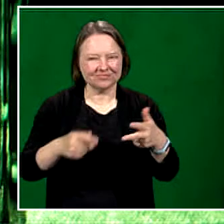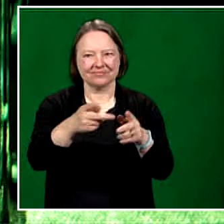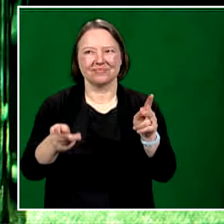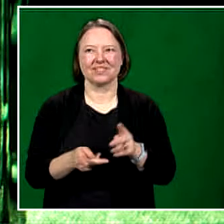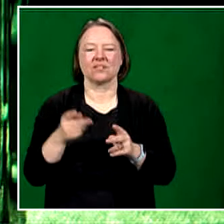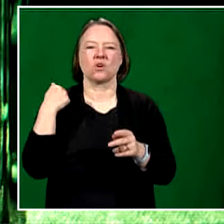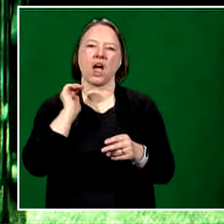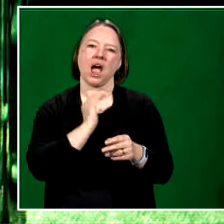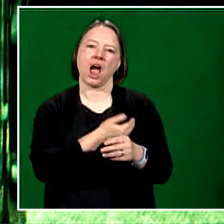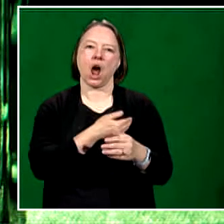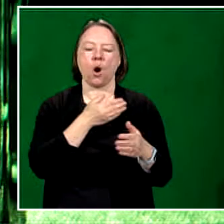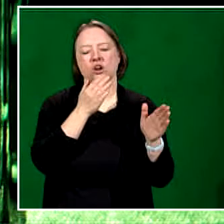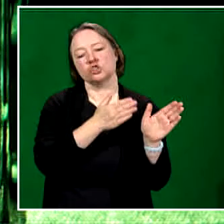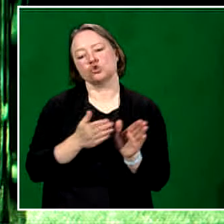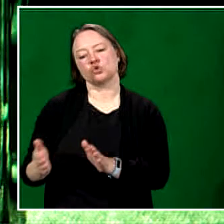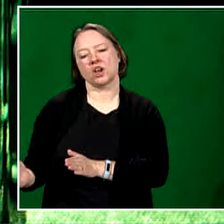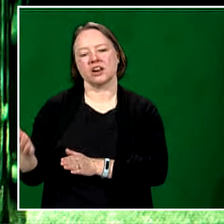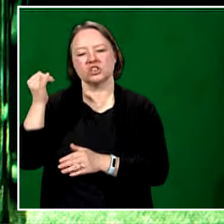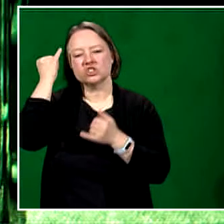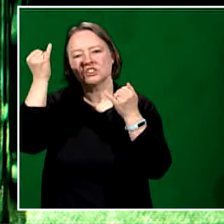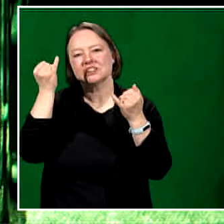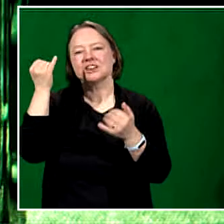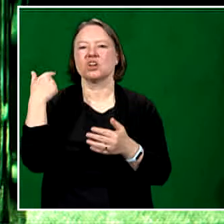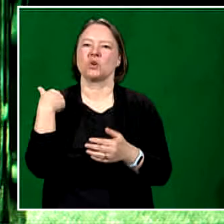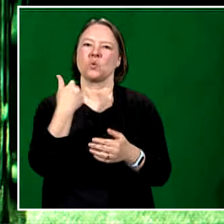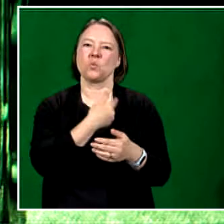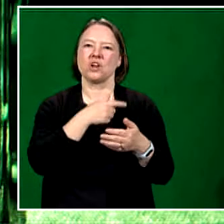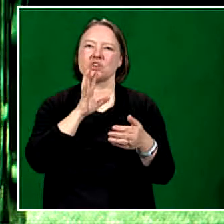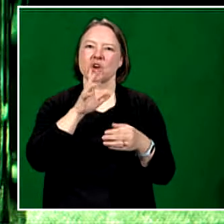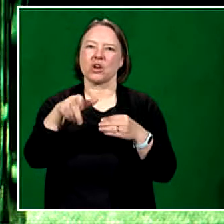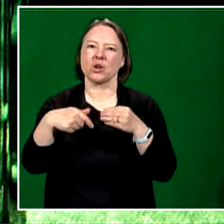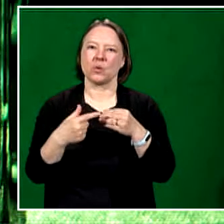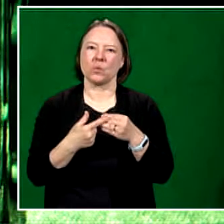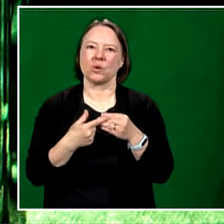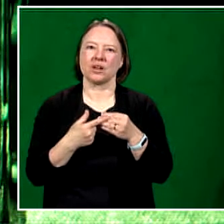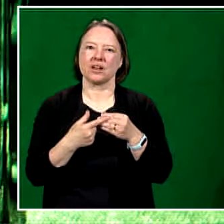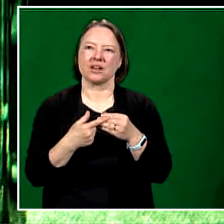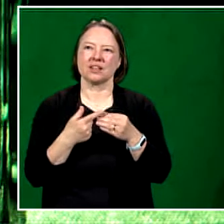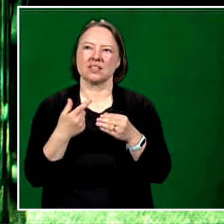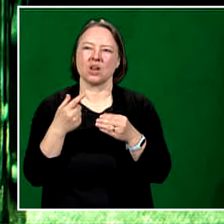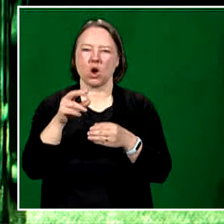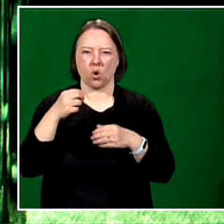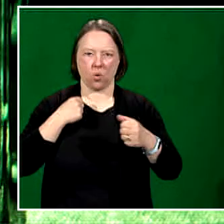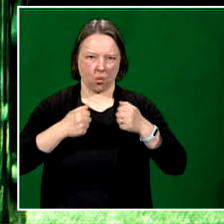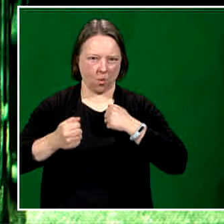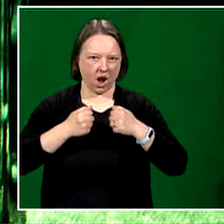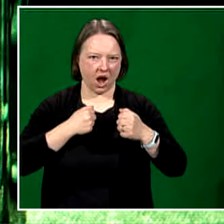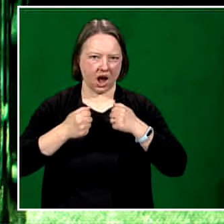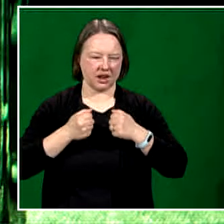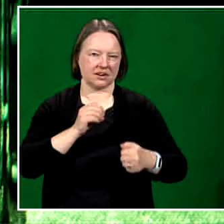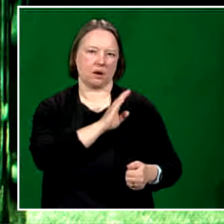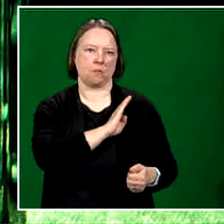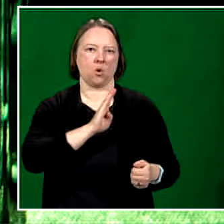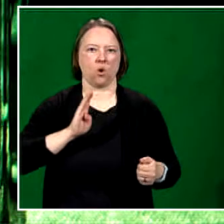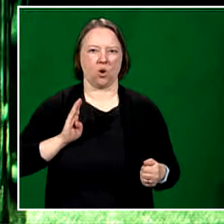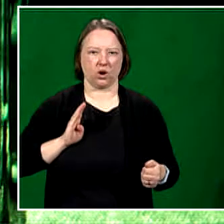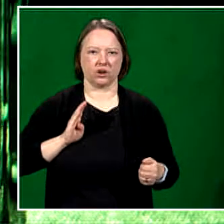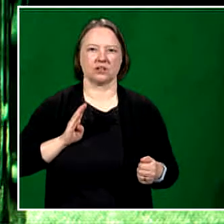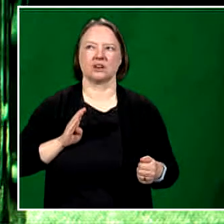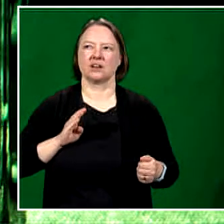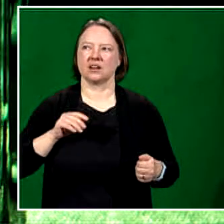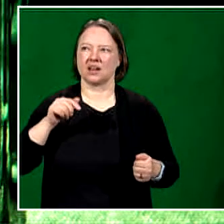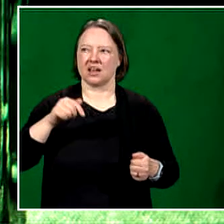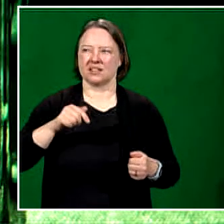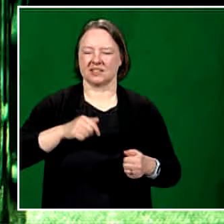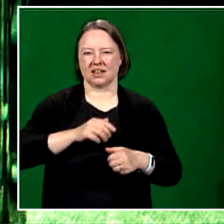market strategy, we are already talking with the Rwanda Agriculture Board, which is an